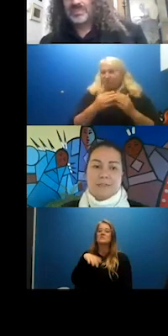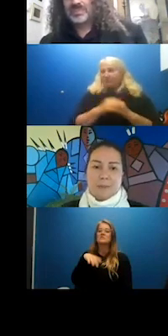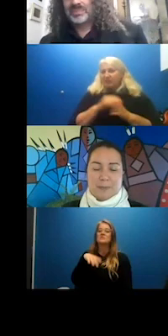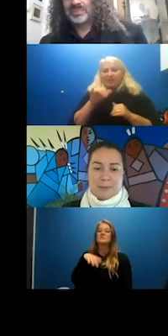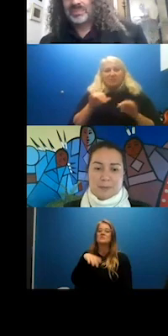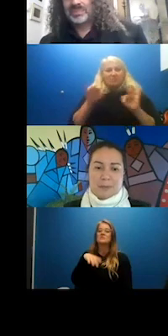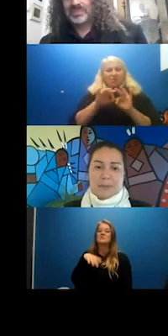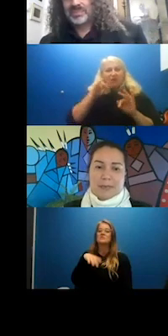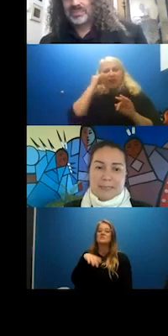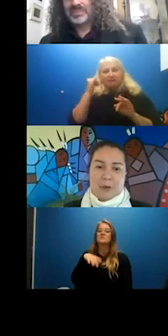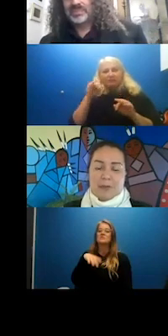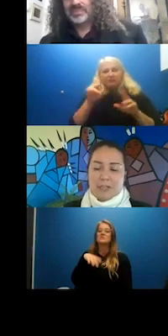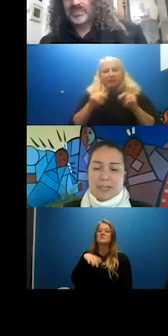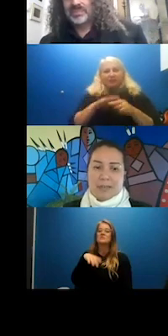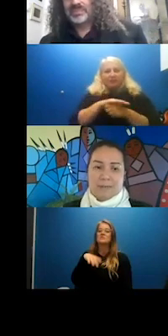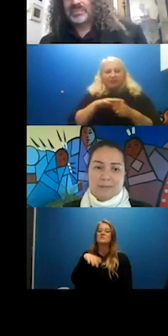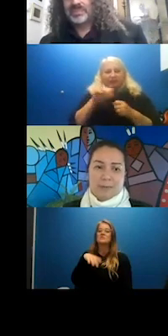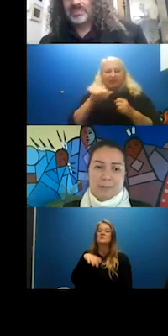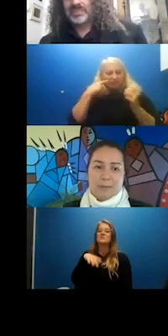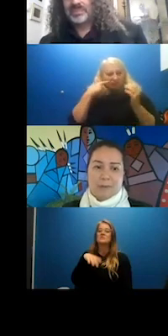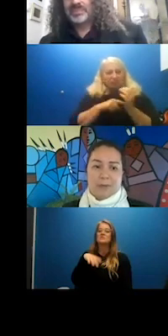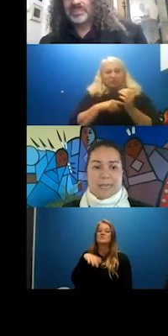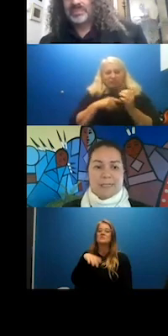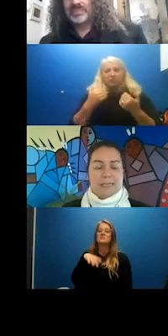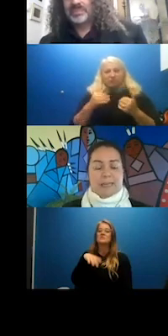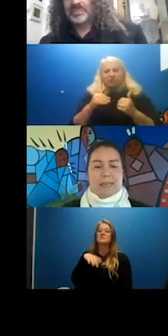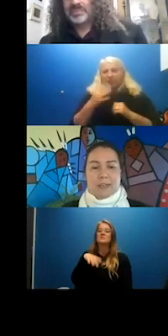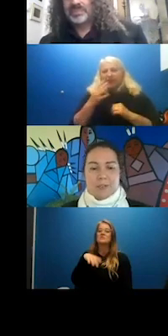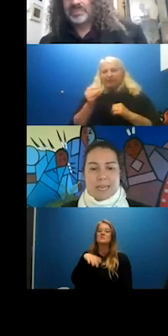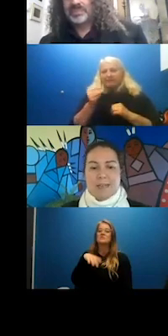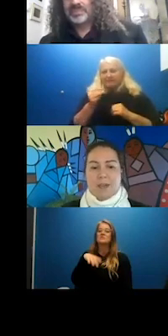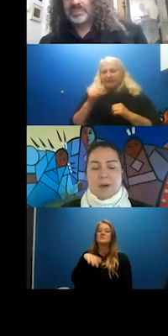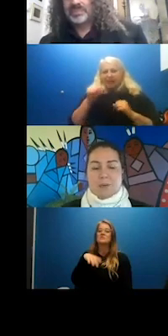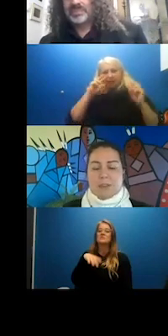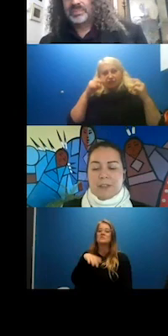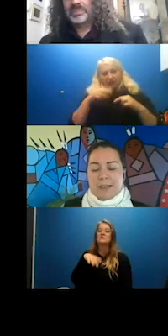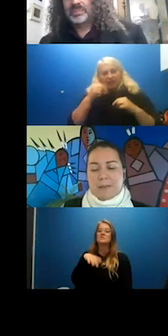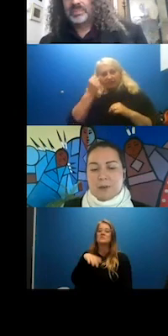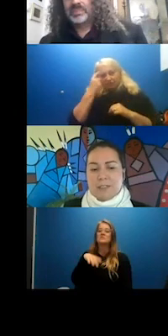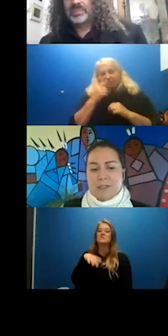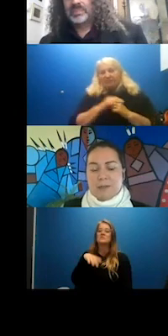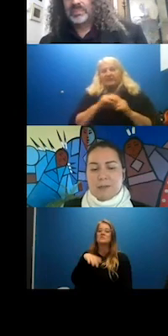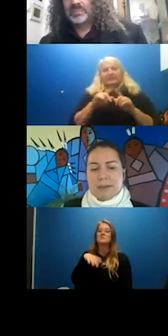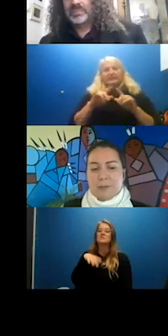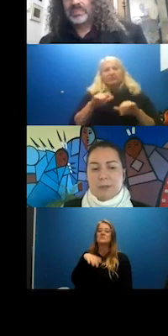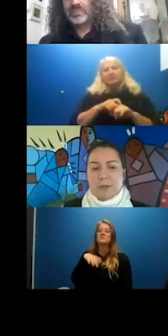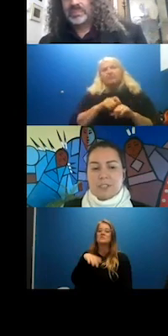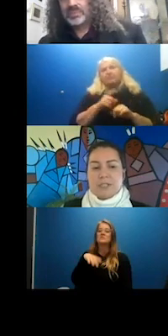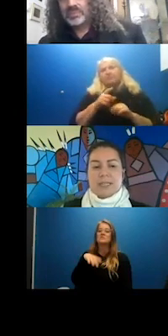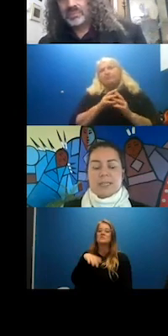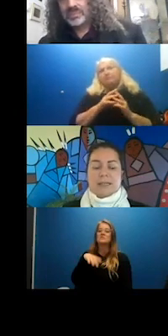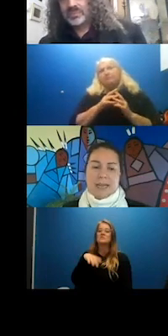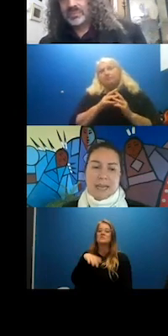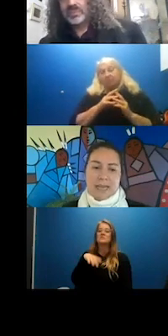idea for people to acknowledge and look at and understand. With that, I'm trying to, one of the